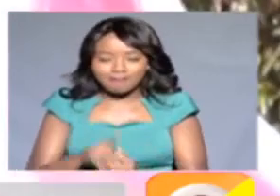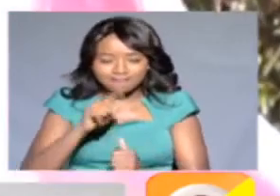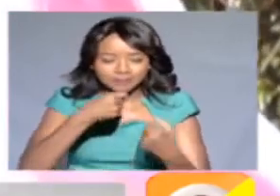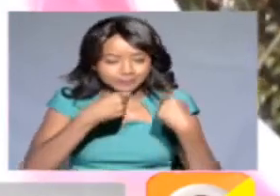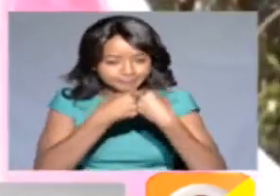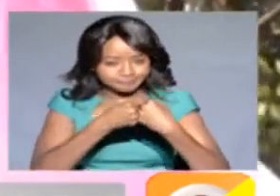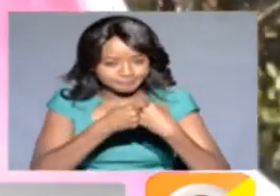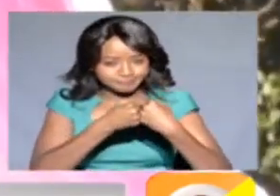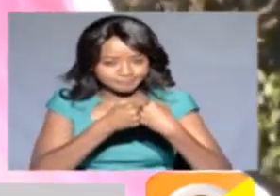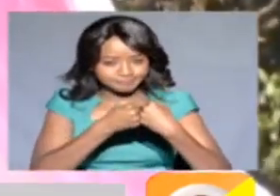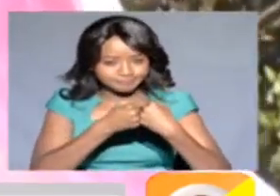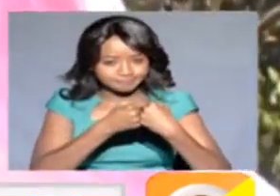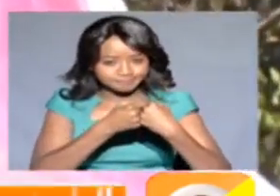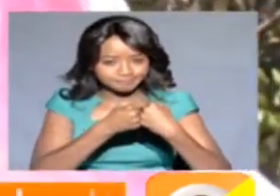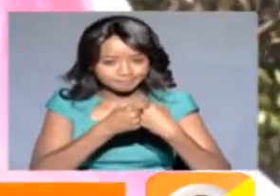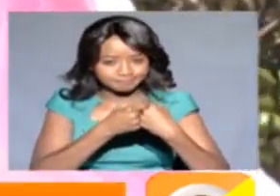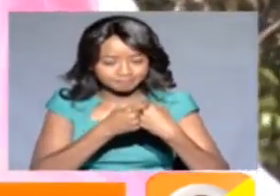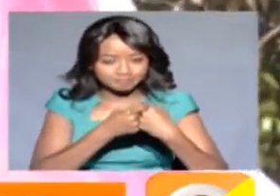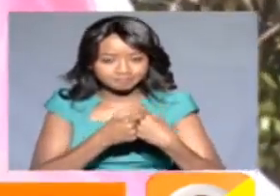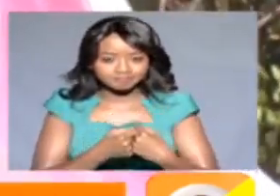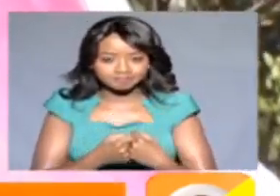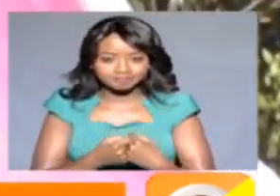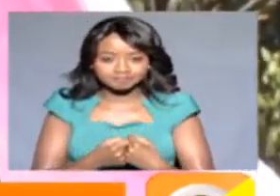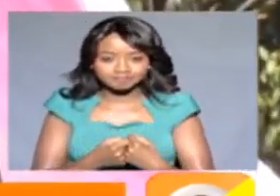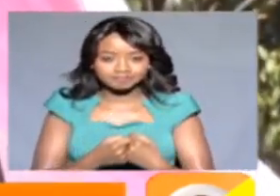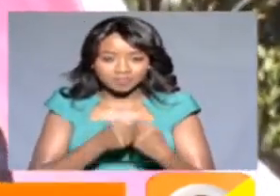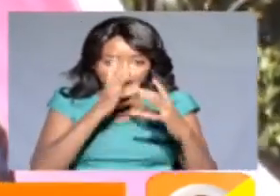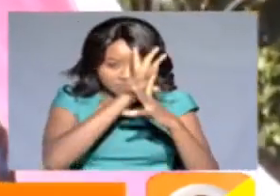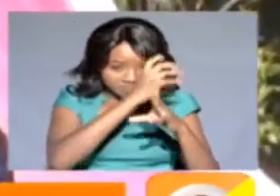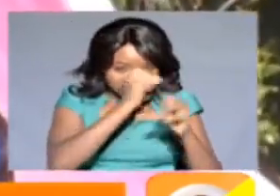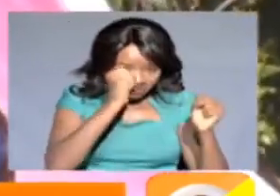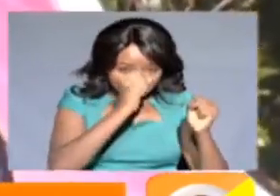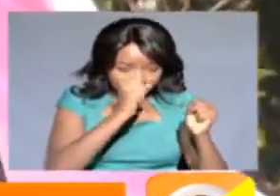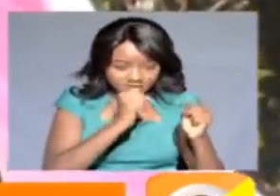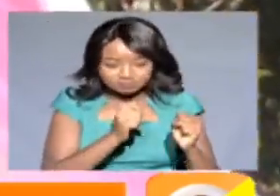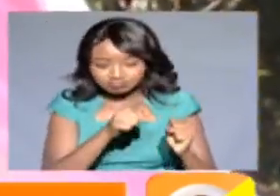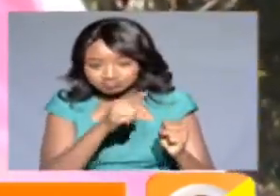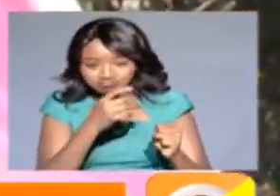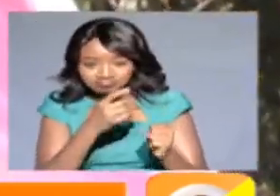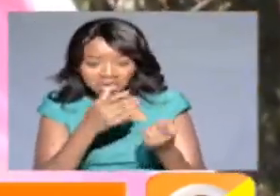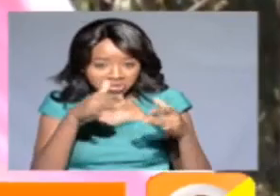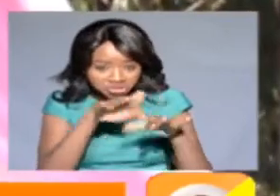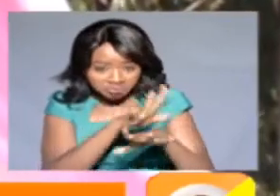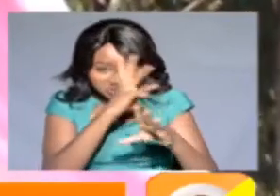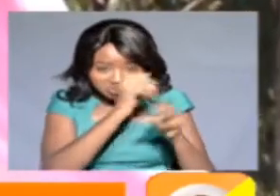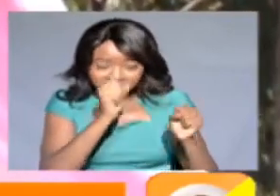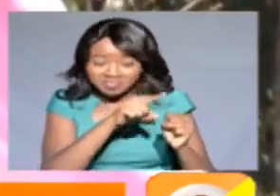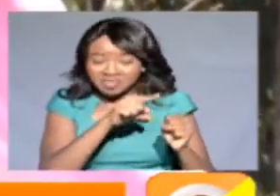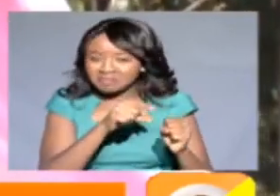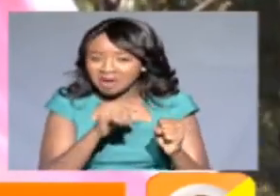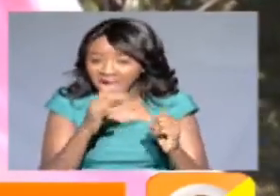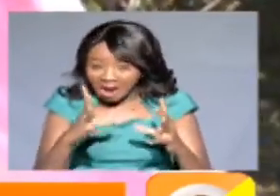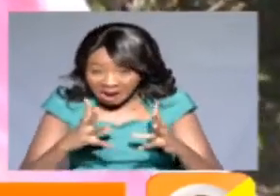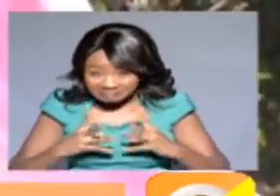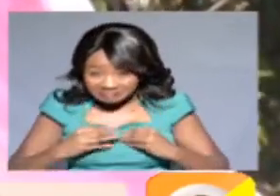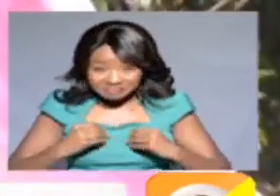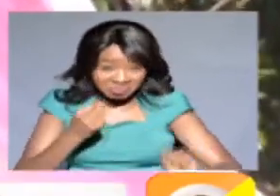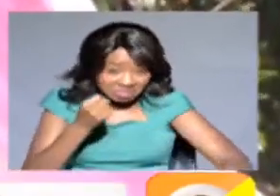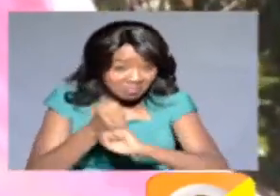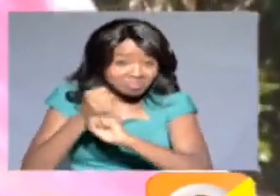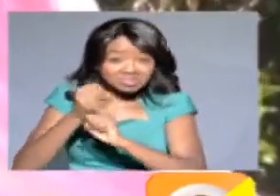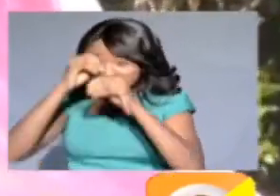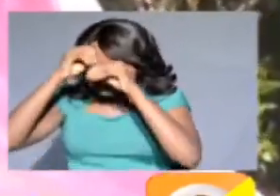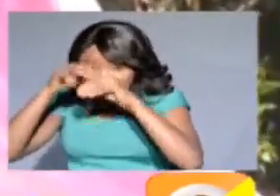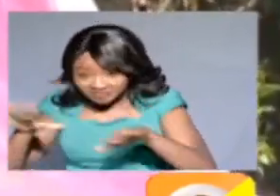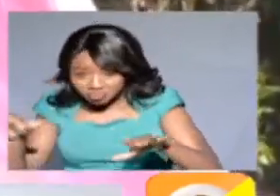it seems the president and his deputy are against devolution in this country. What is happening